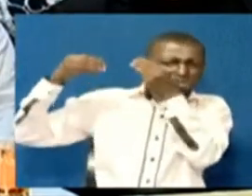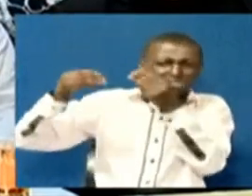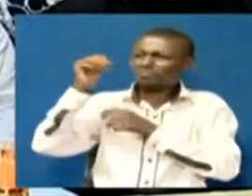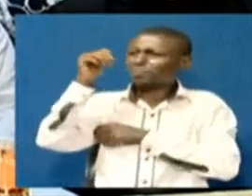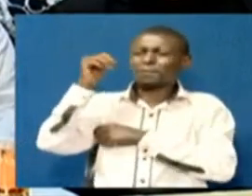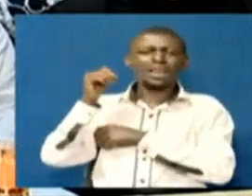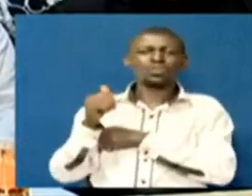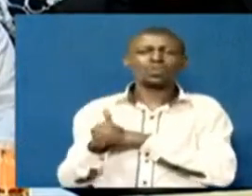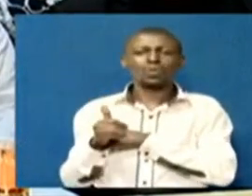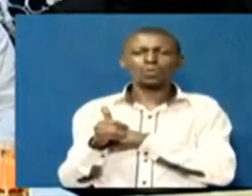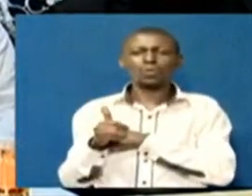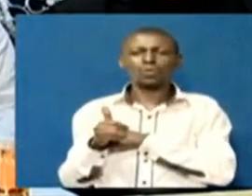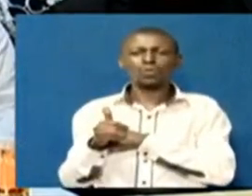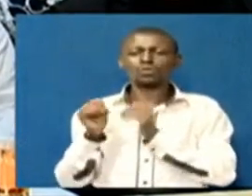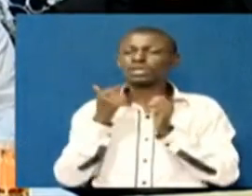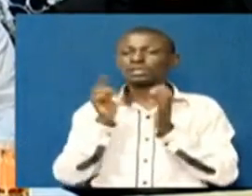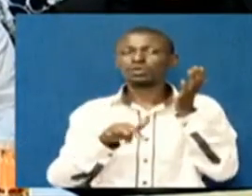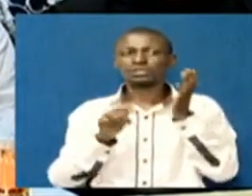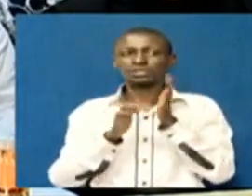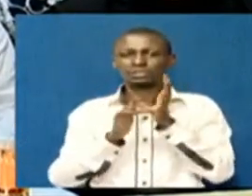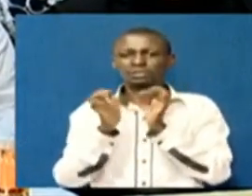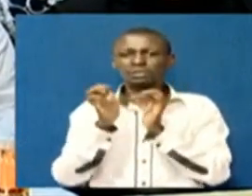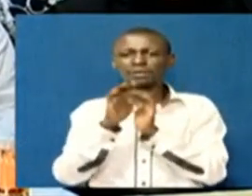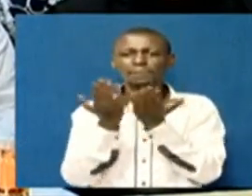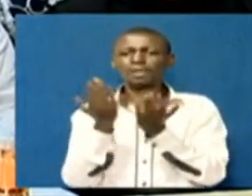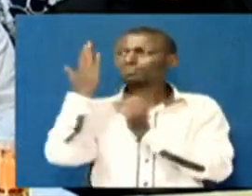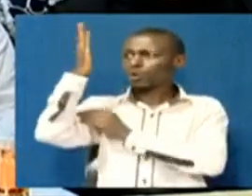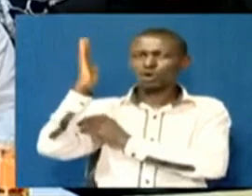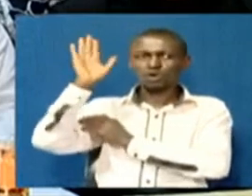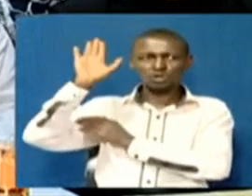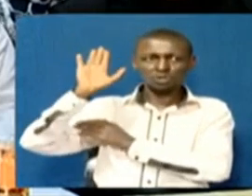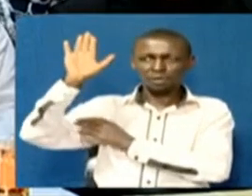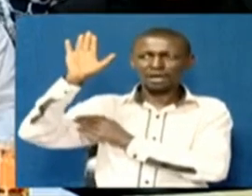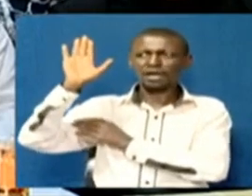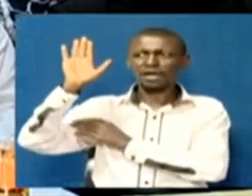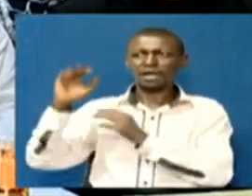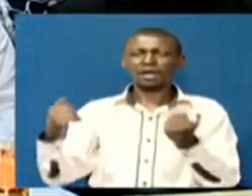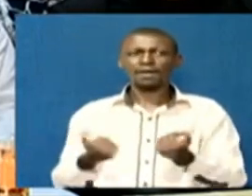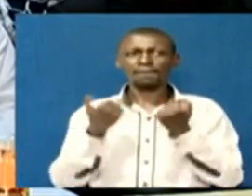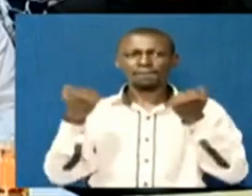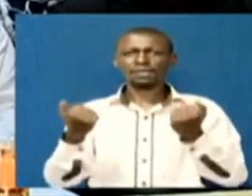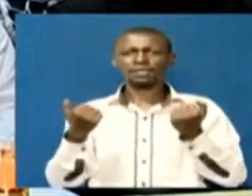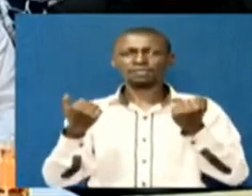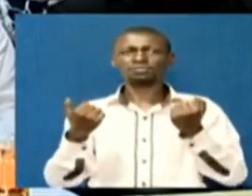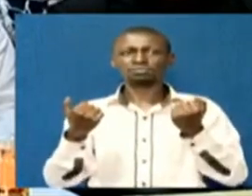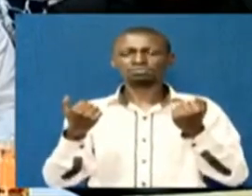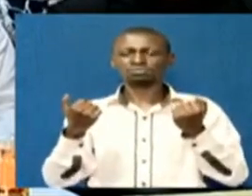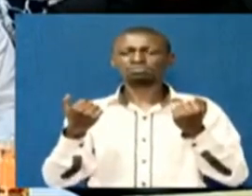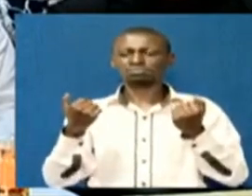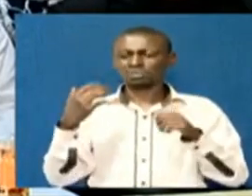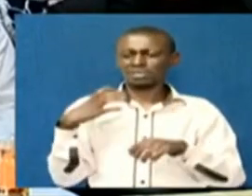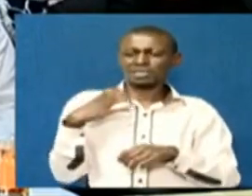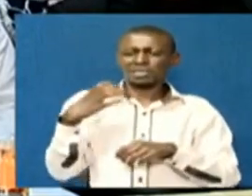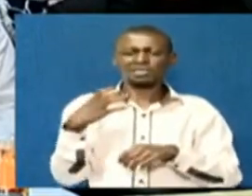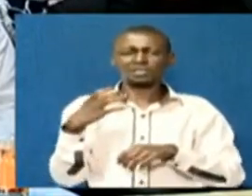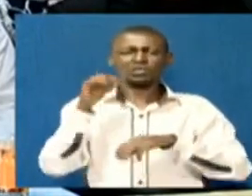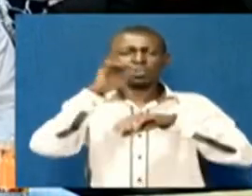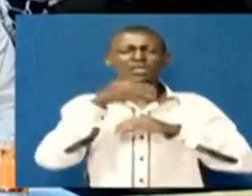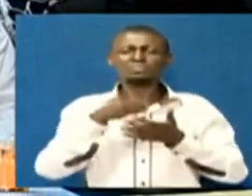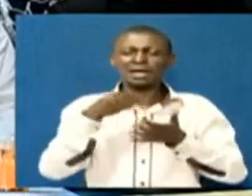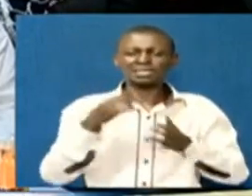The alternative of it, the Bible says that God's riches make one wealth, and they don't